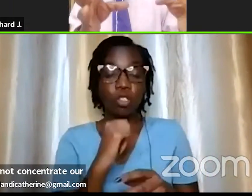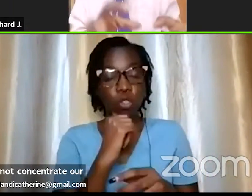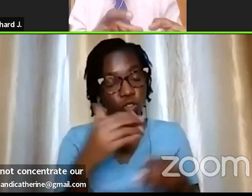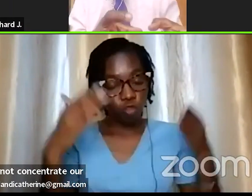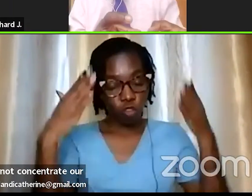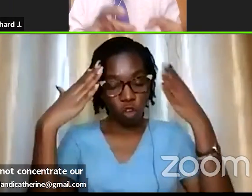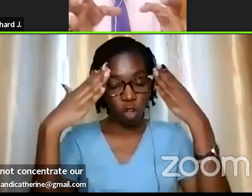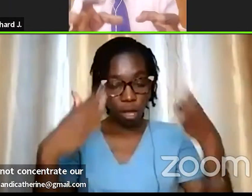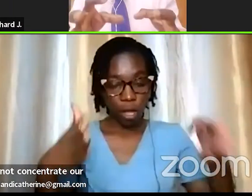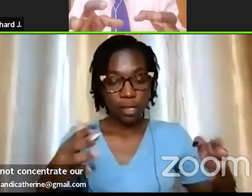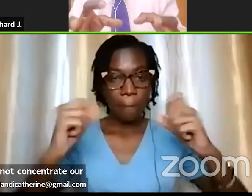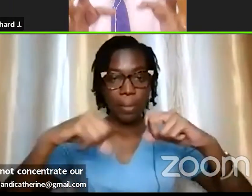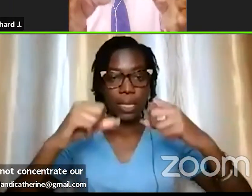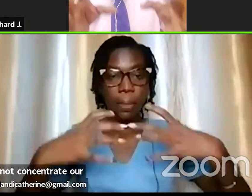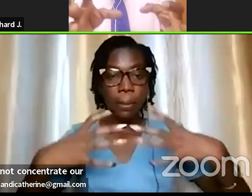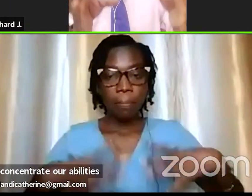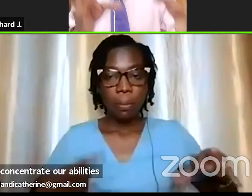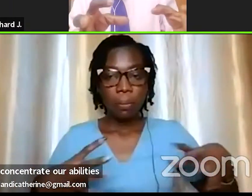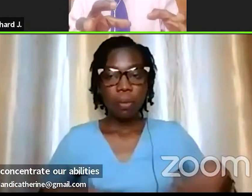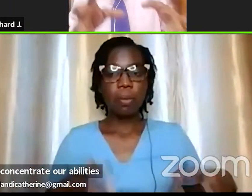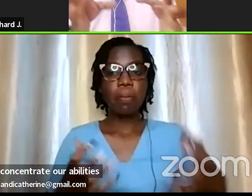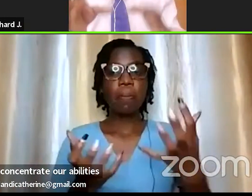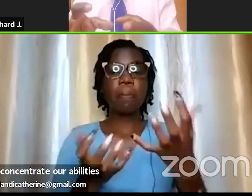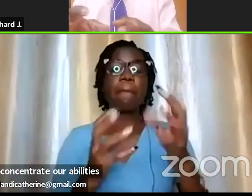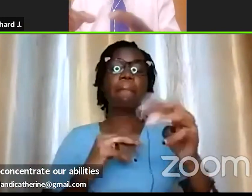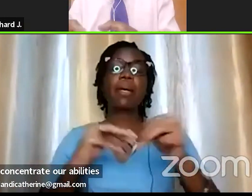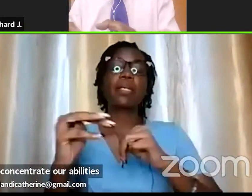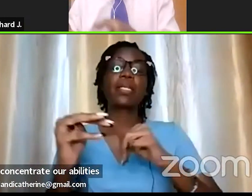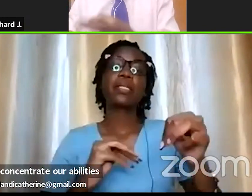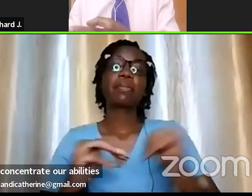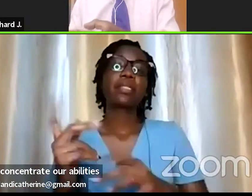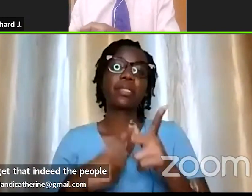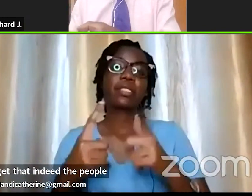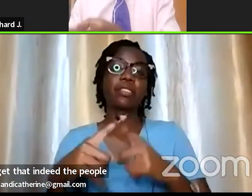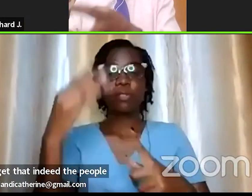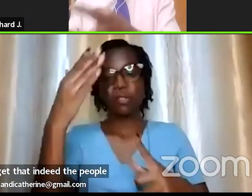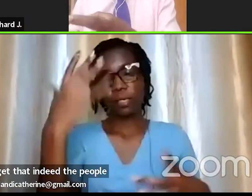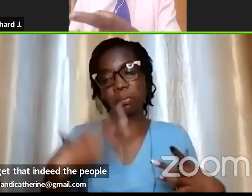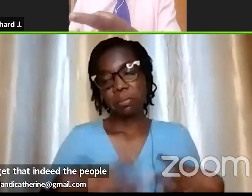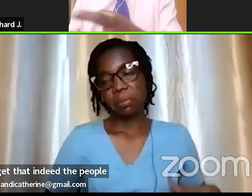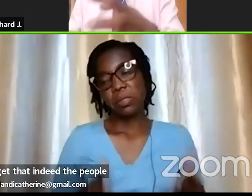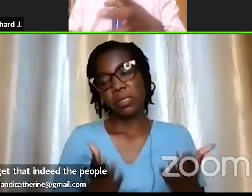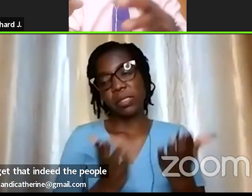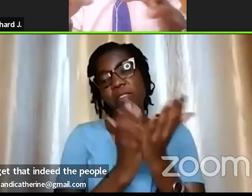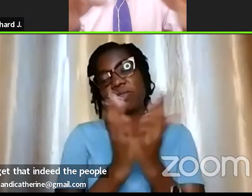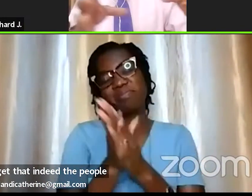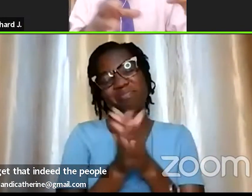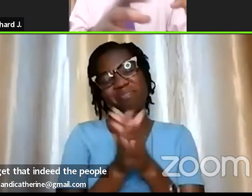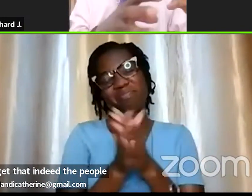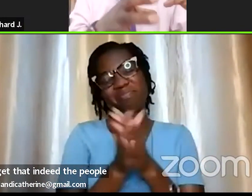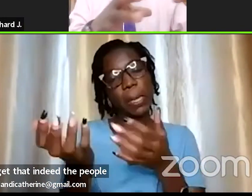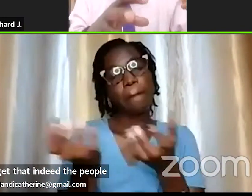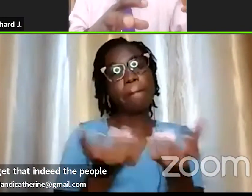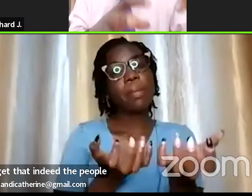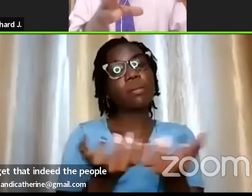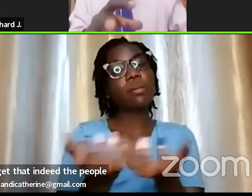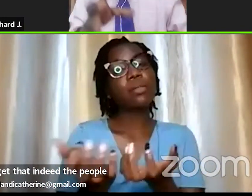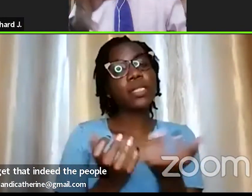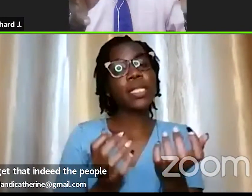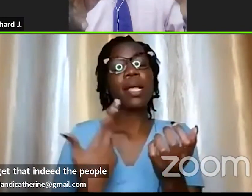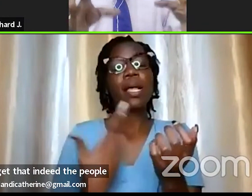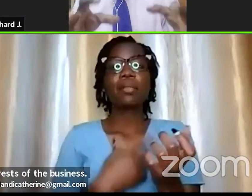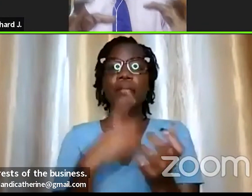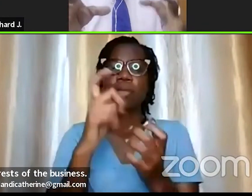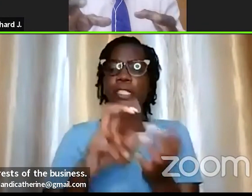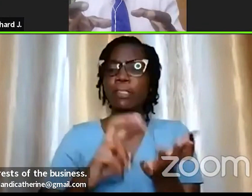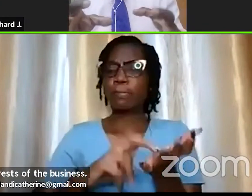management and forget that indeed the people are there to serve the interests of the business. Let us move away.